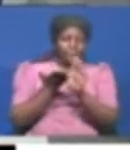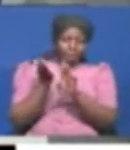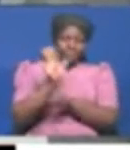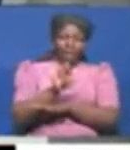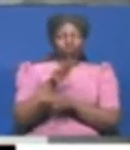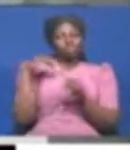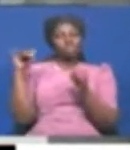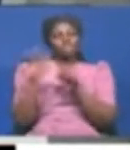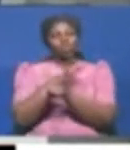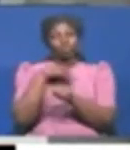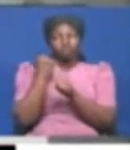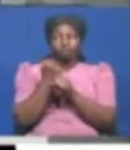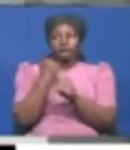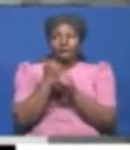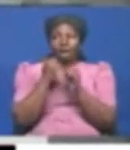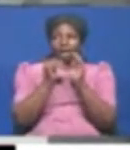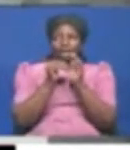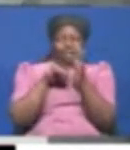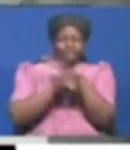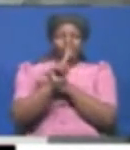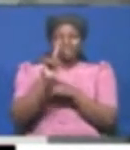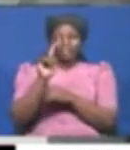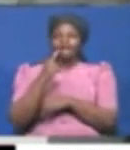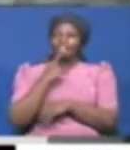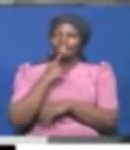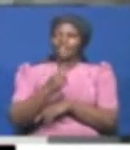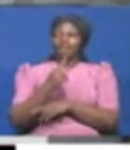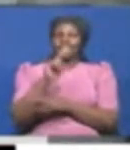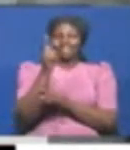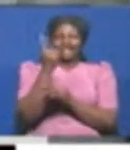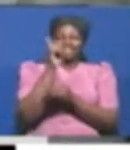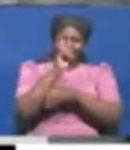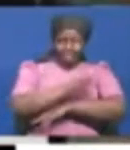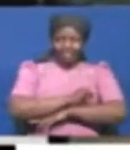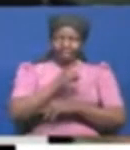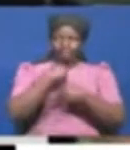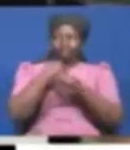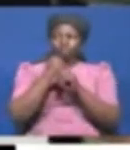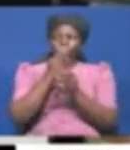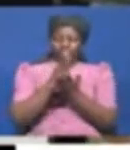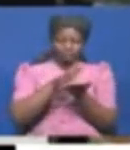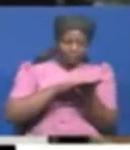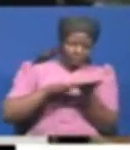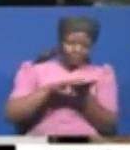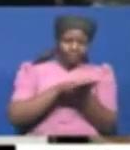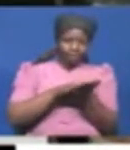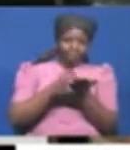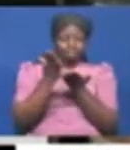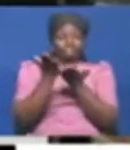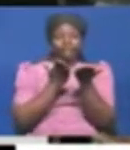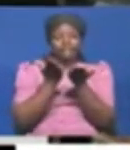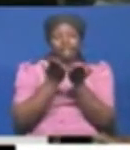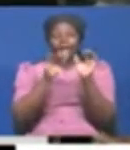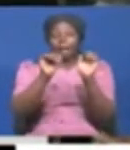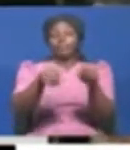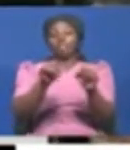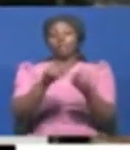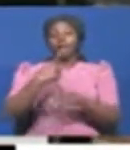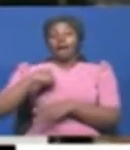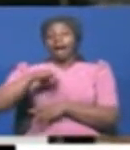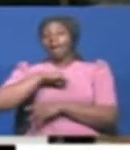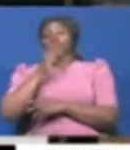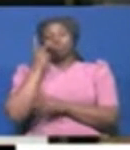operation within the first 100 days, at least make sure the basic services are possible. And so we will be looking at